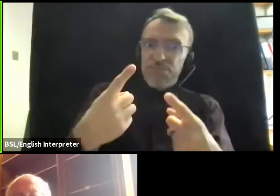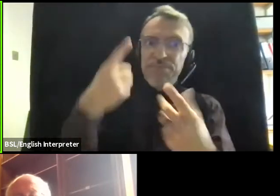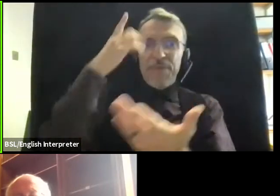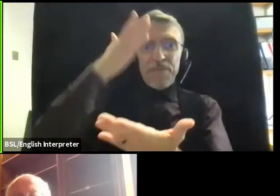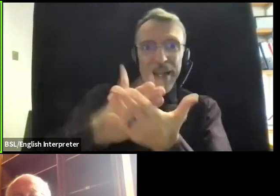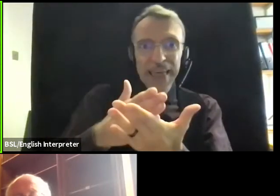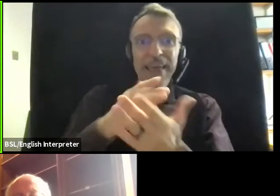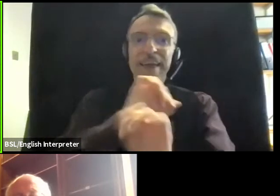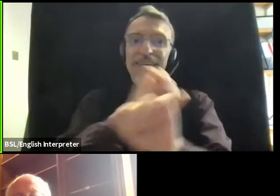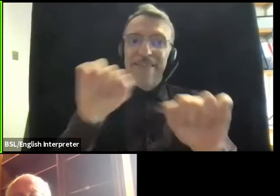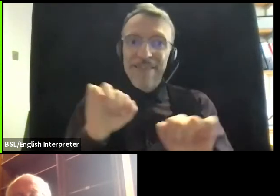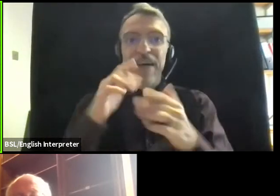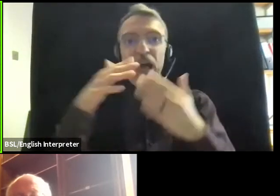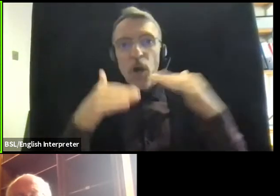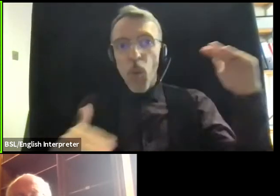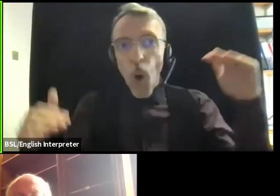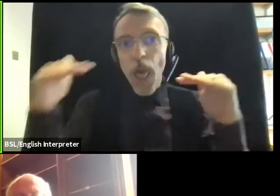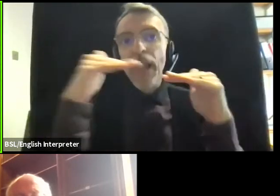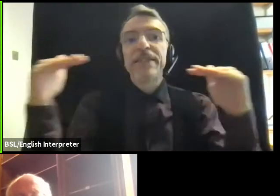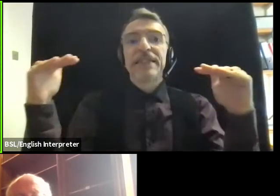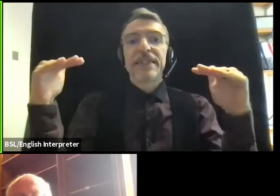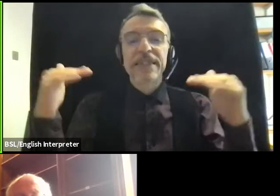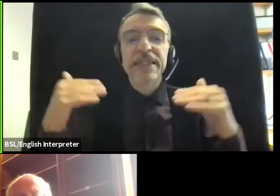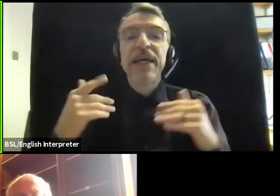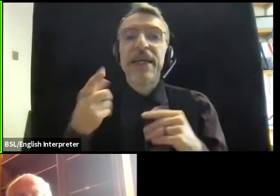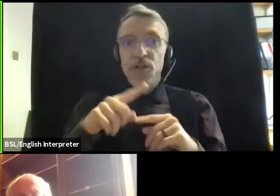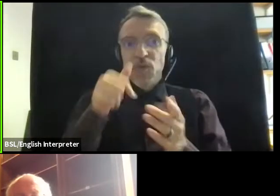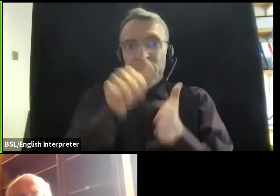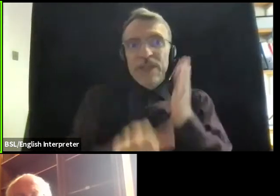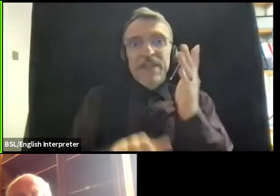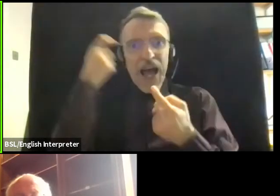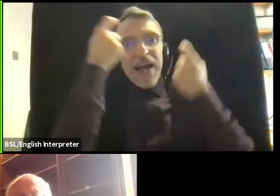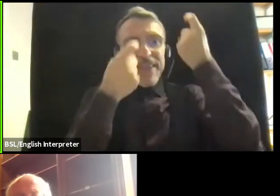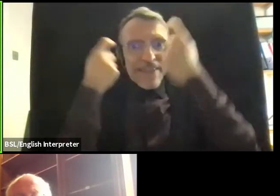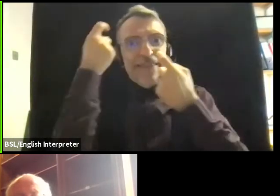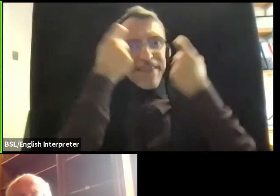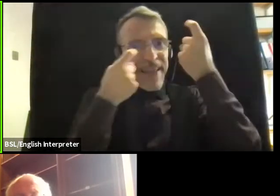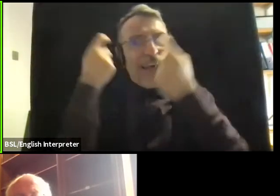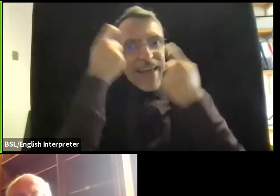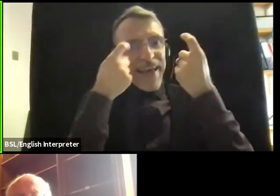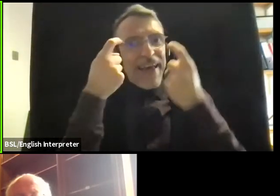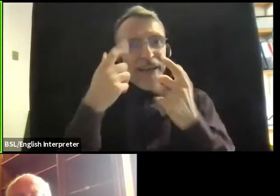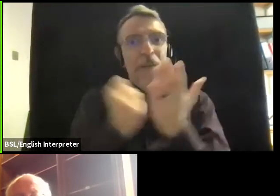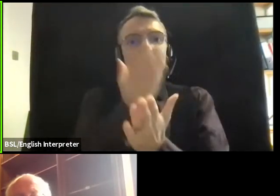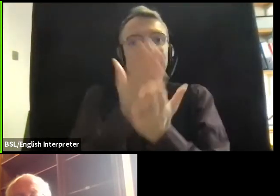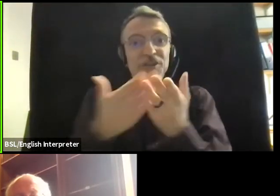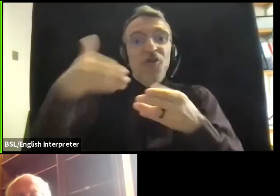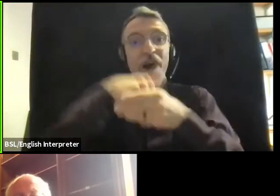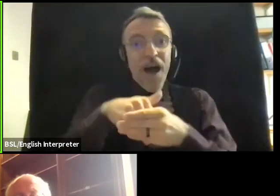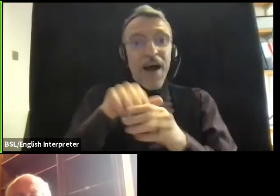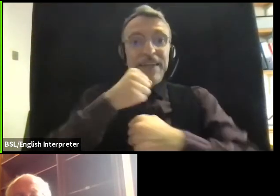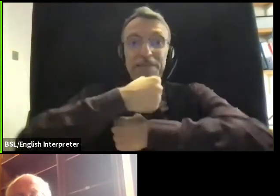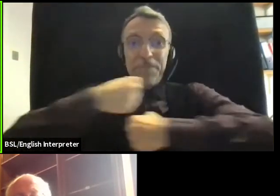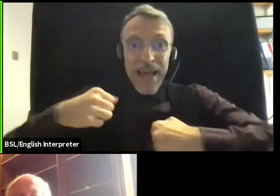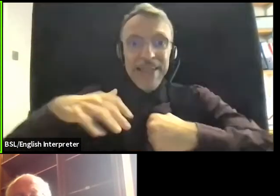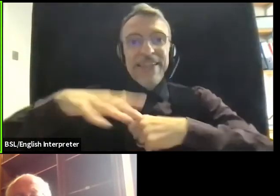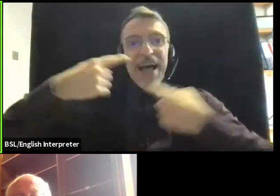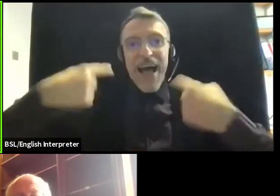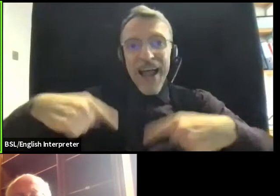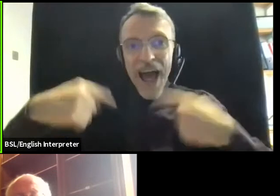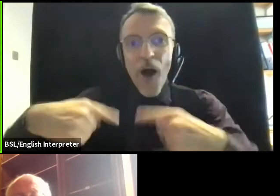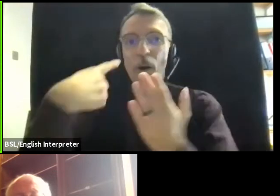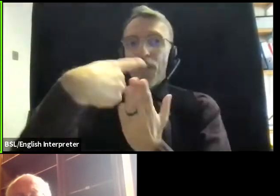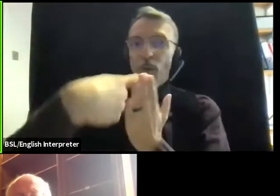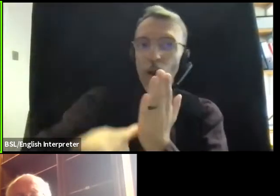religion or belief and religious equality, to start with making that space, those